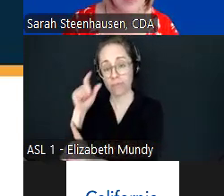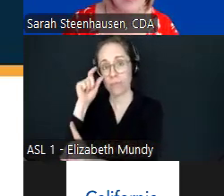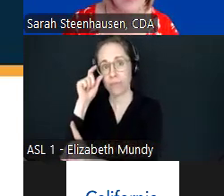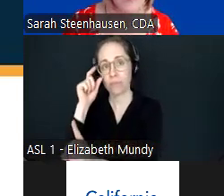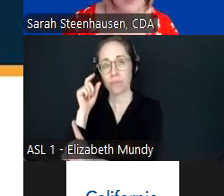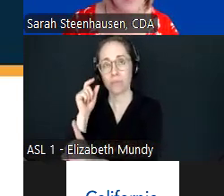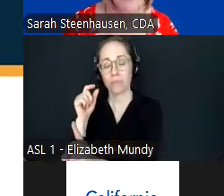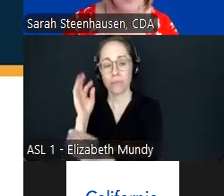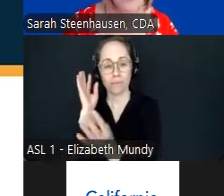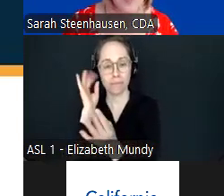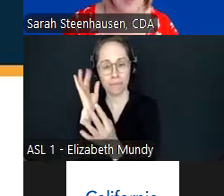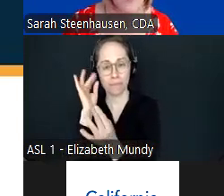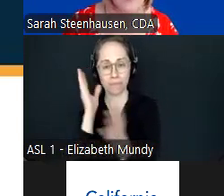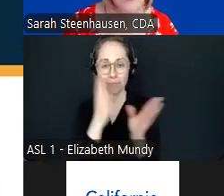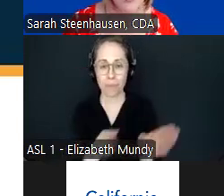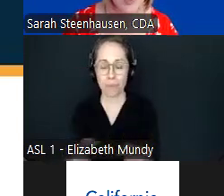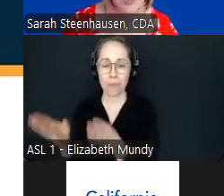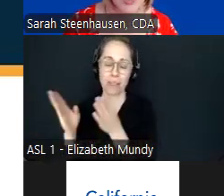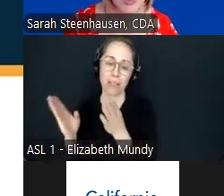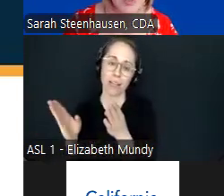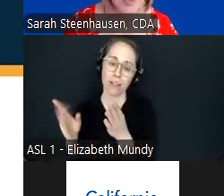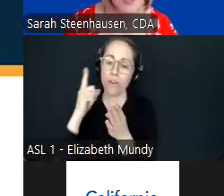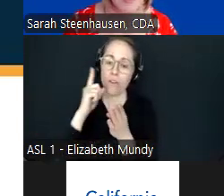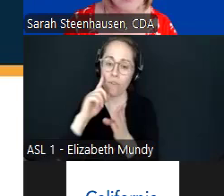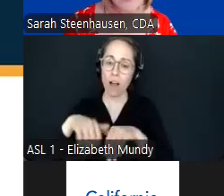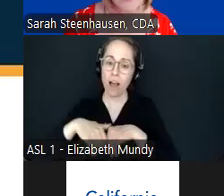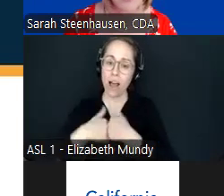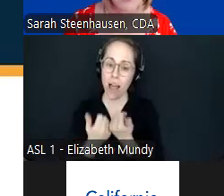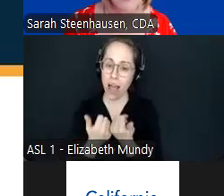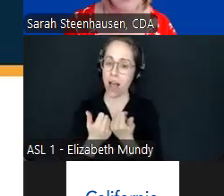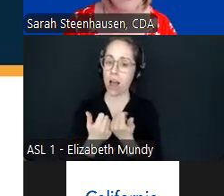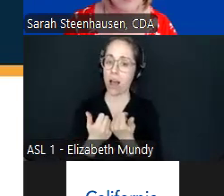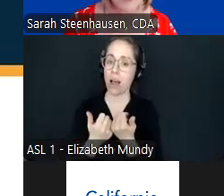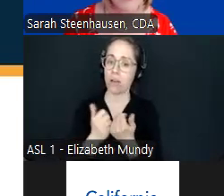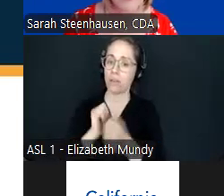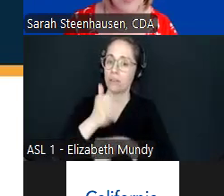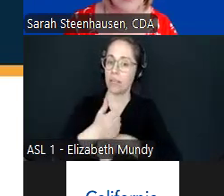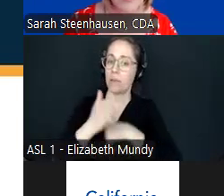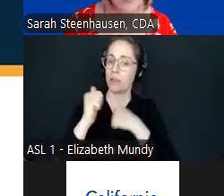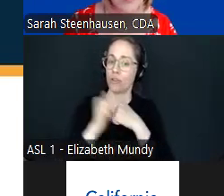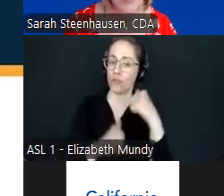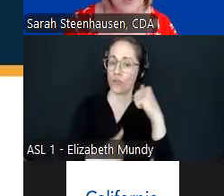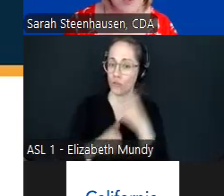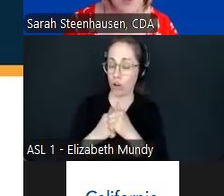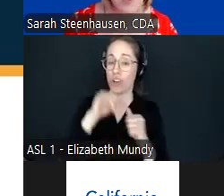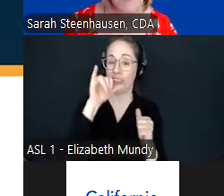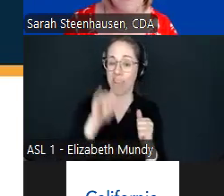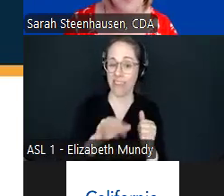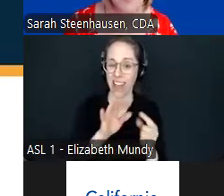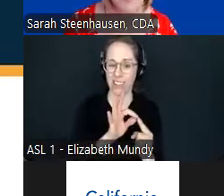through the plans for how we might structure an aging and disability lived experience advisory board.